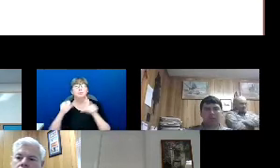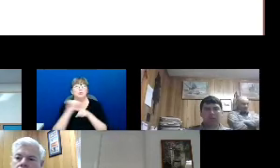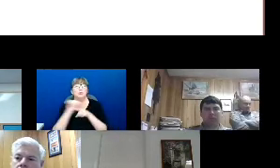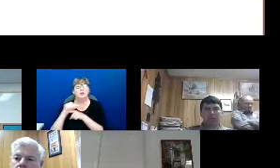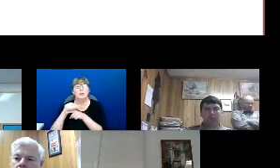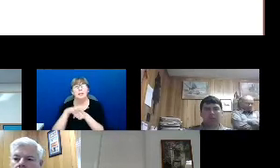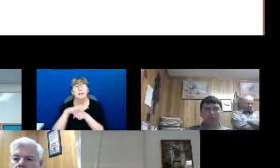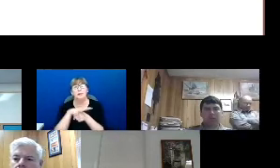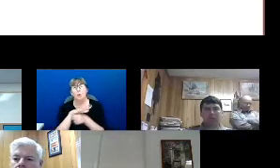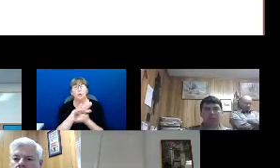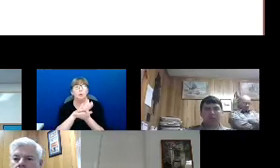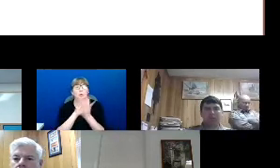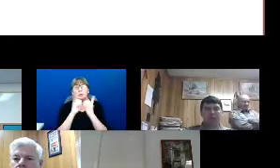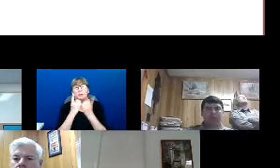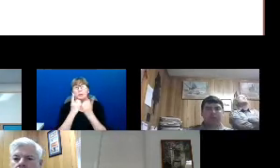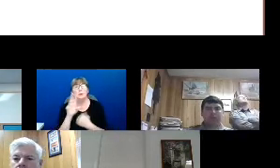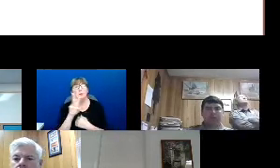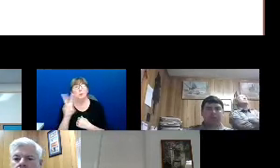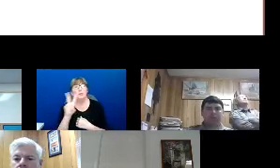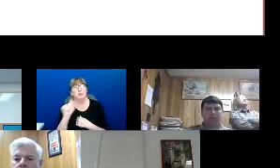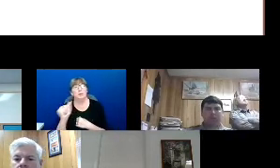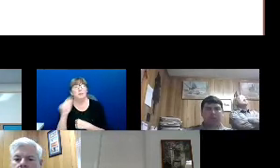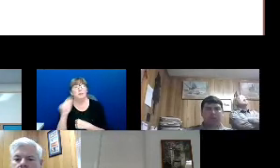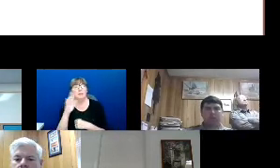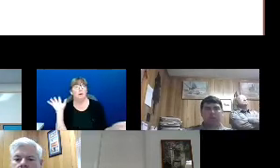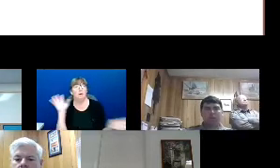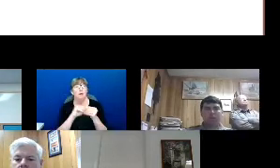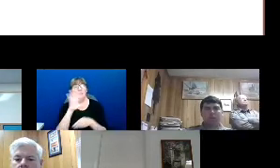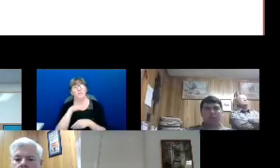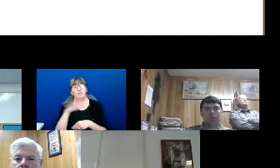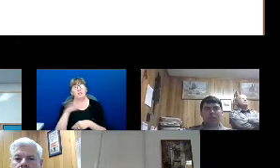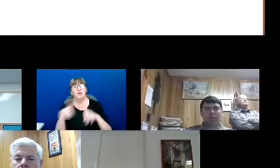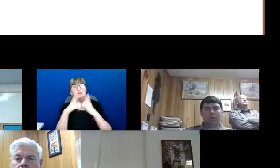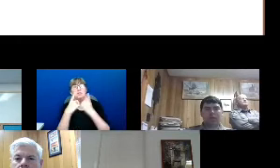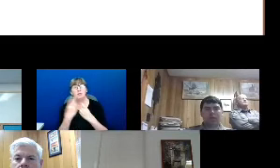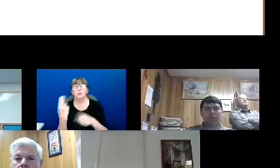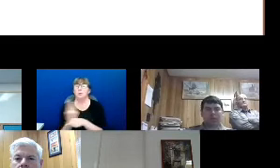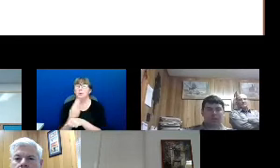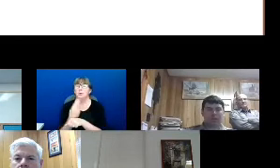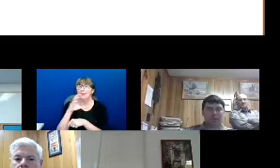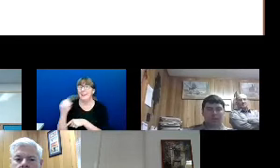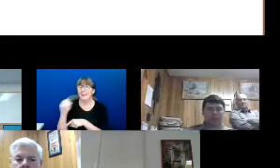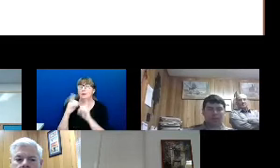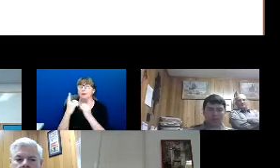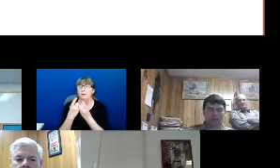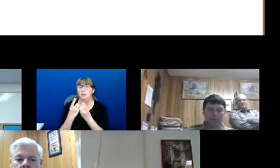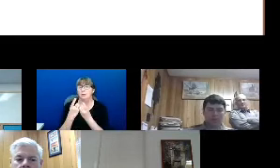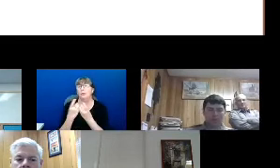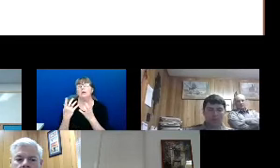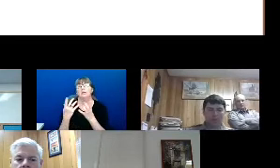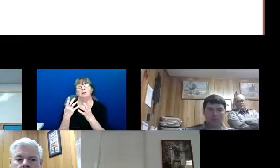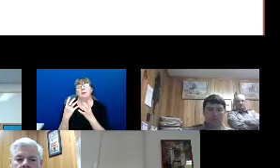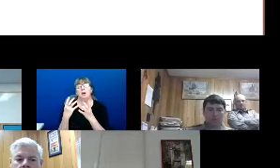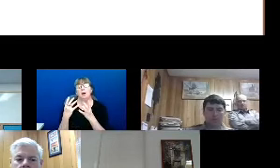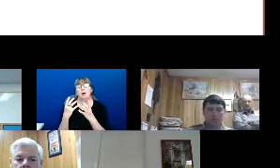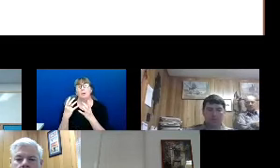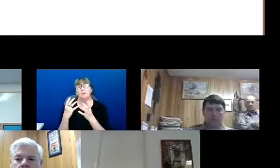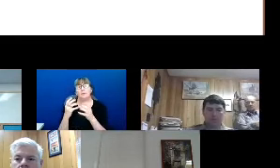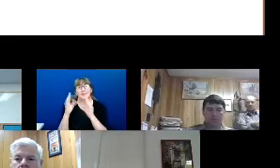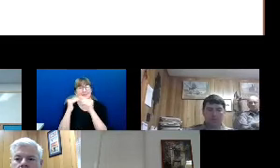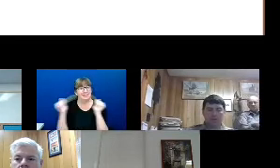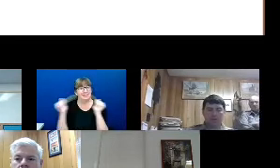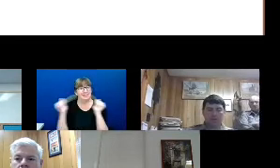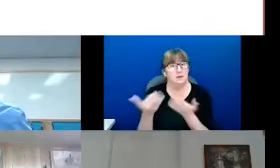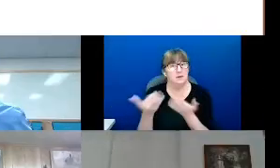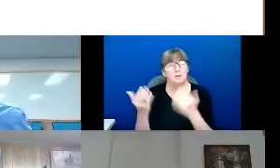Virginia. There's 55 districts. We use a county district system in West Virginia where our counties are districts plus the schools for the deaf and blind